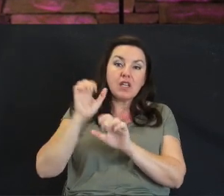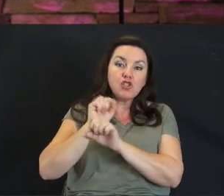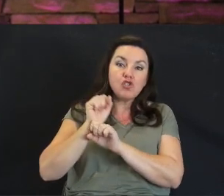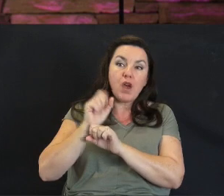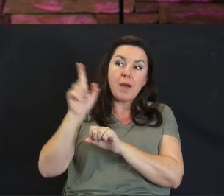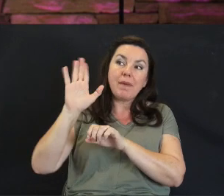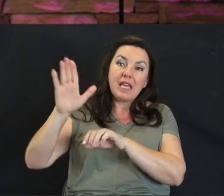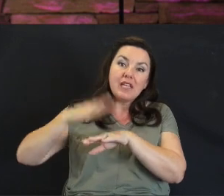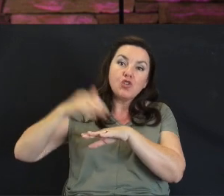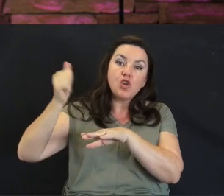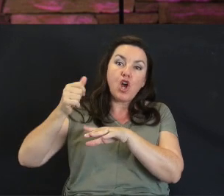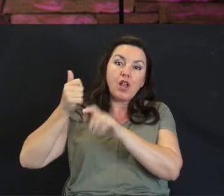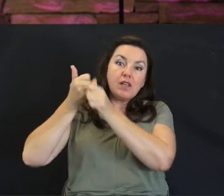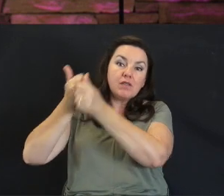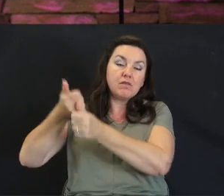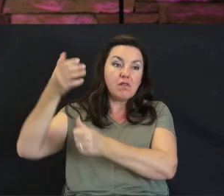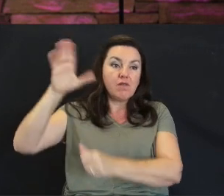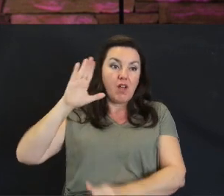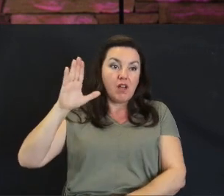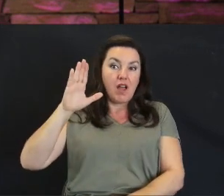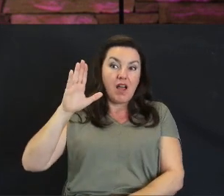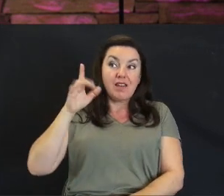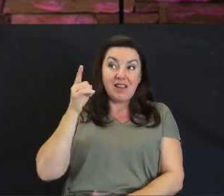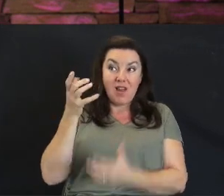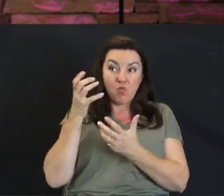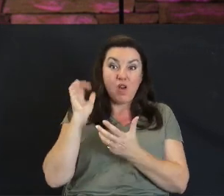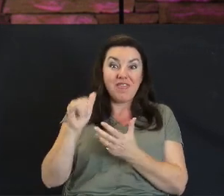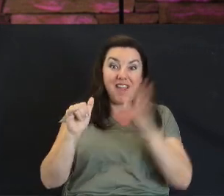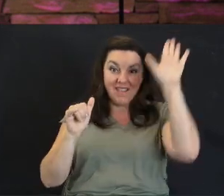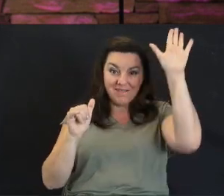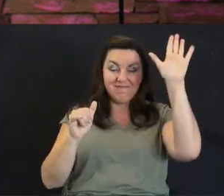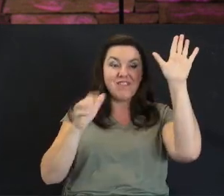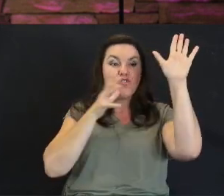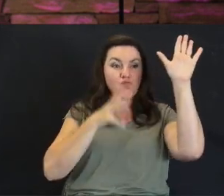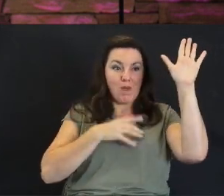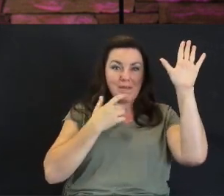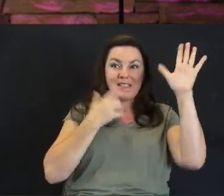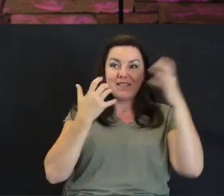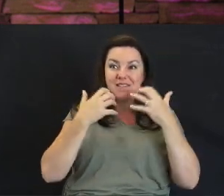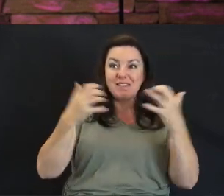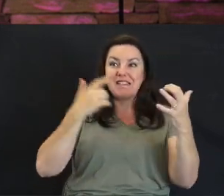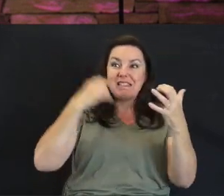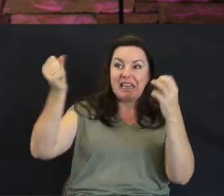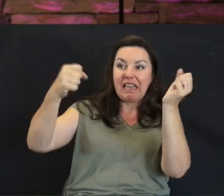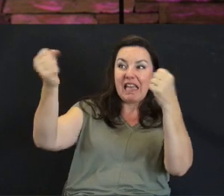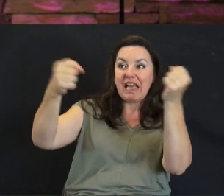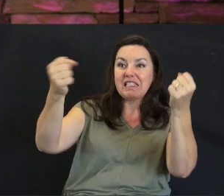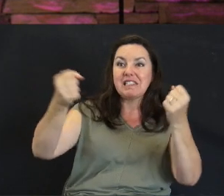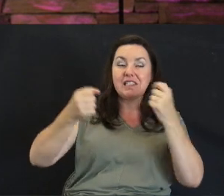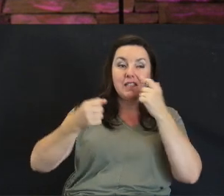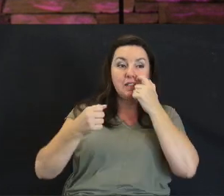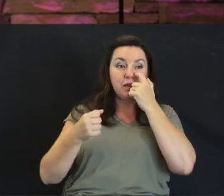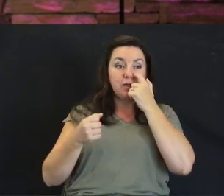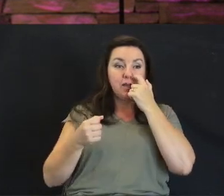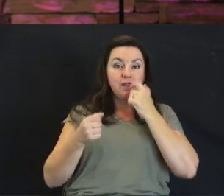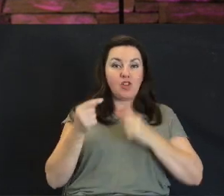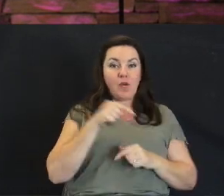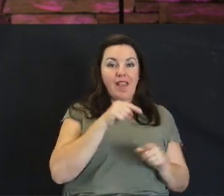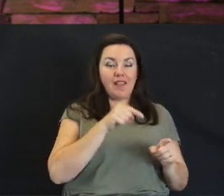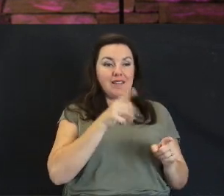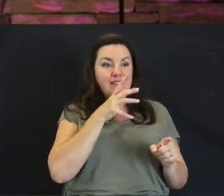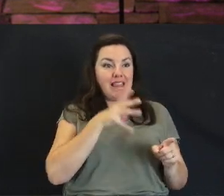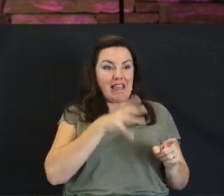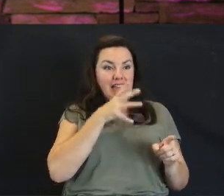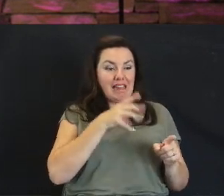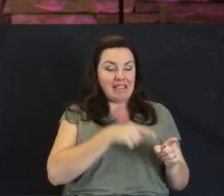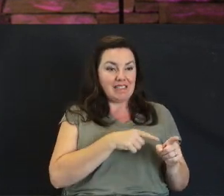from the Lord Am I right ladies? Tell me that you want that Ladies do you want to know Going back to the ladies Do you want to know One of